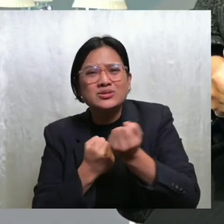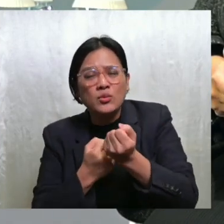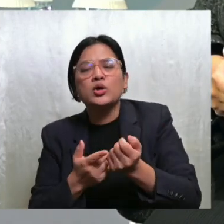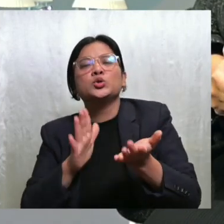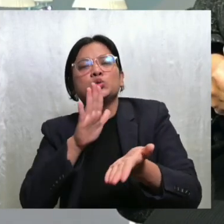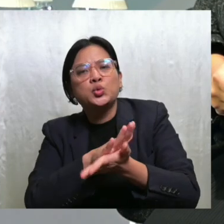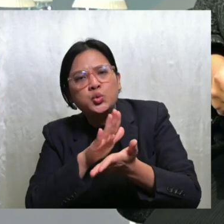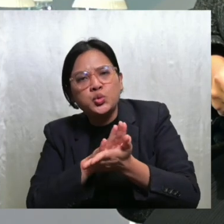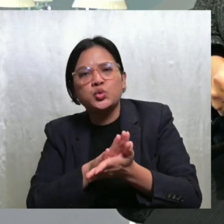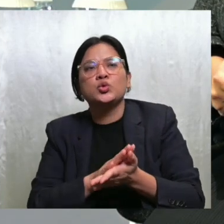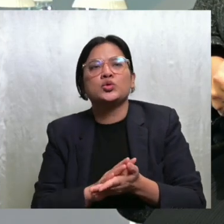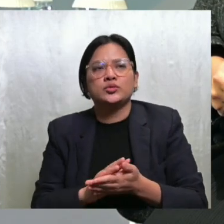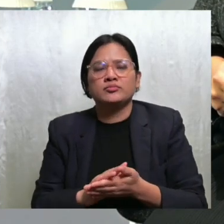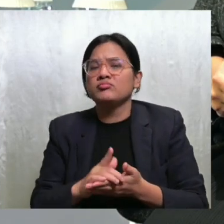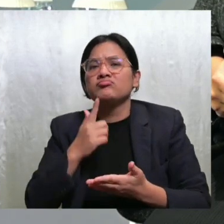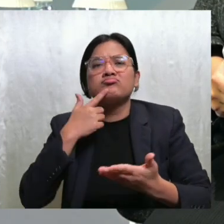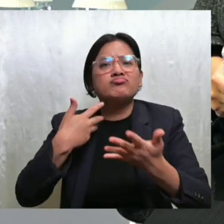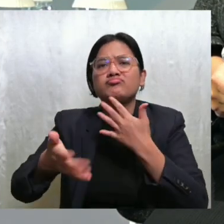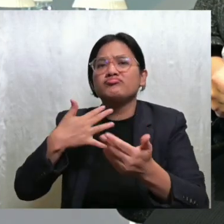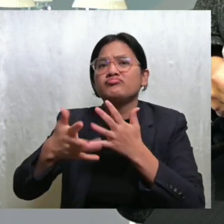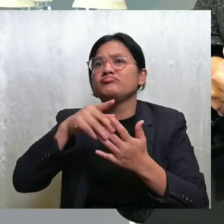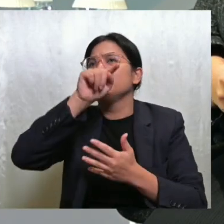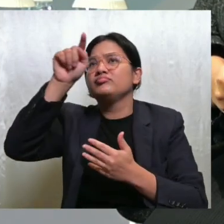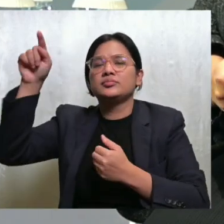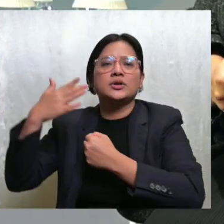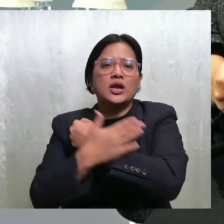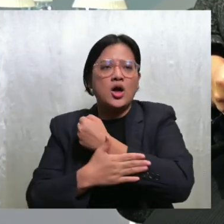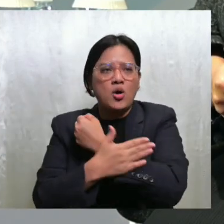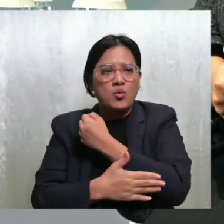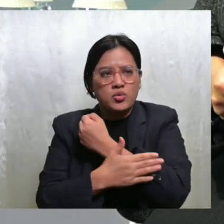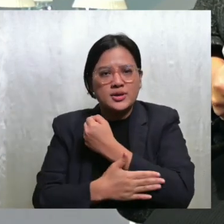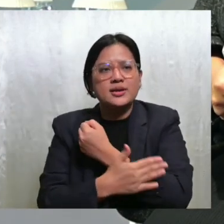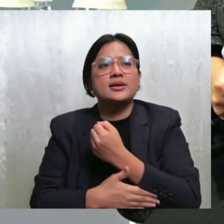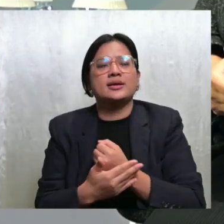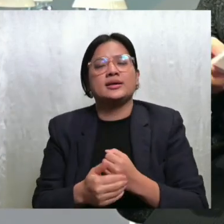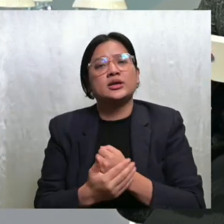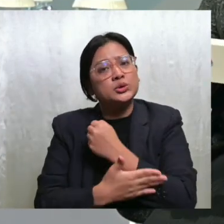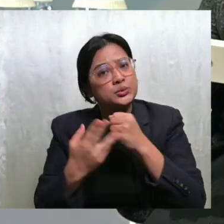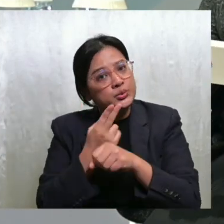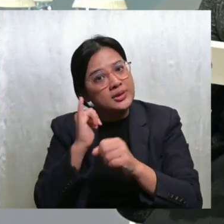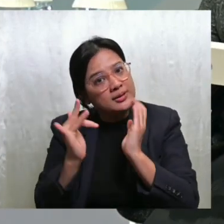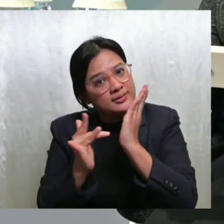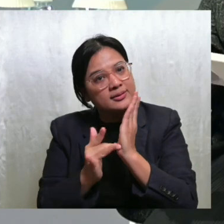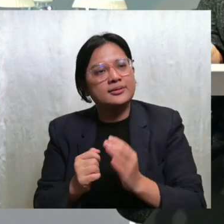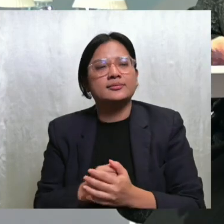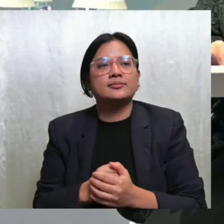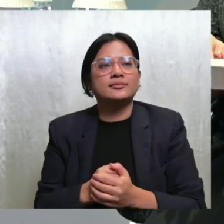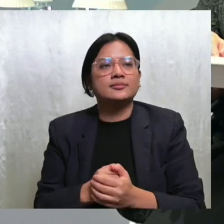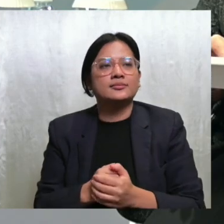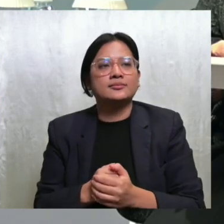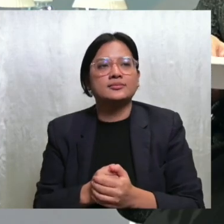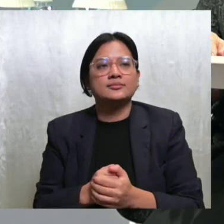as a low-cost solution, we have received up to 60% results improvement in the remotest of the